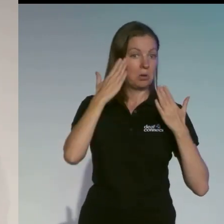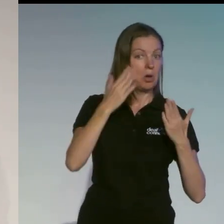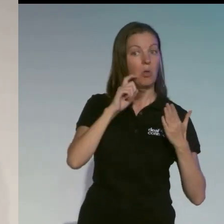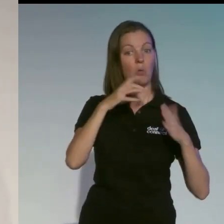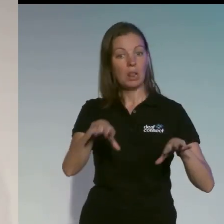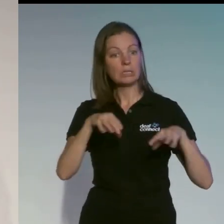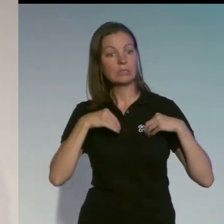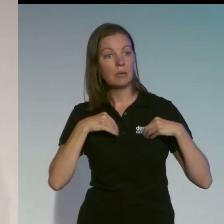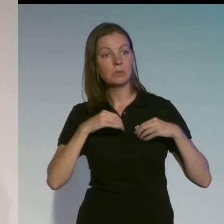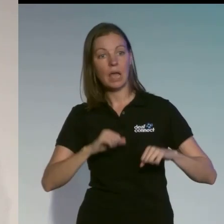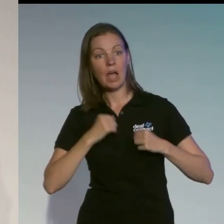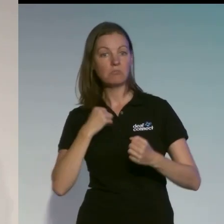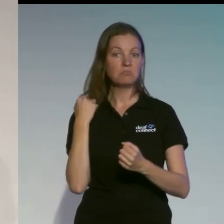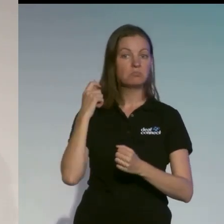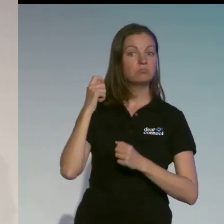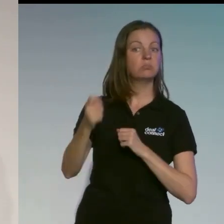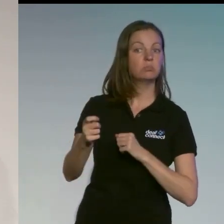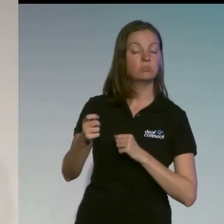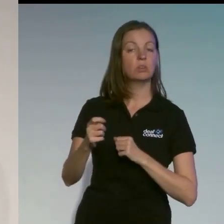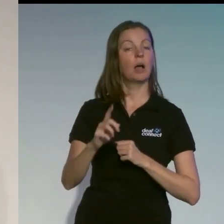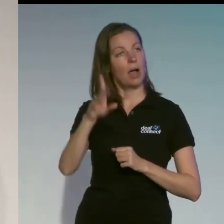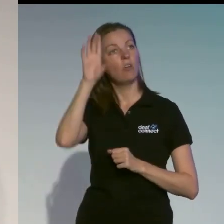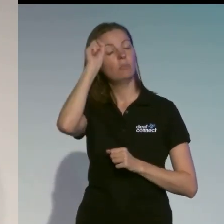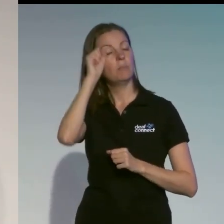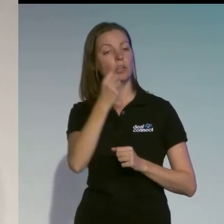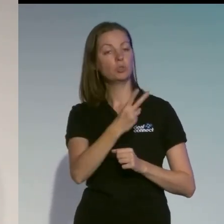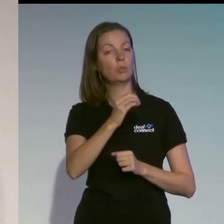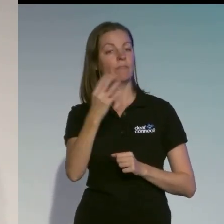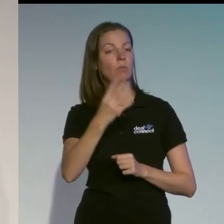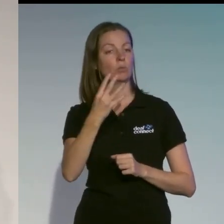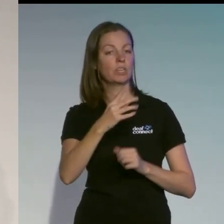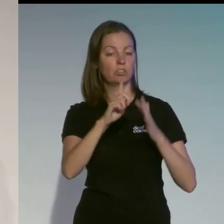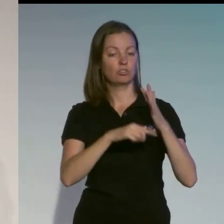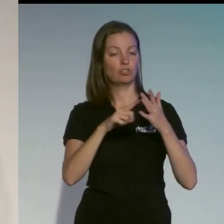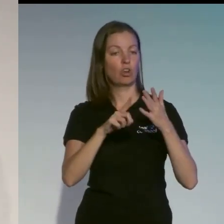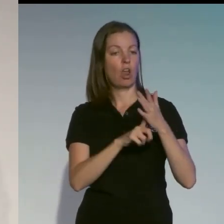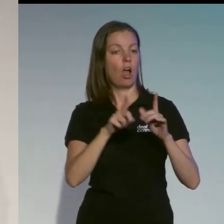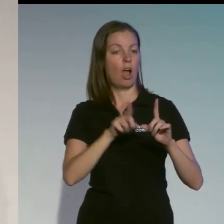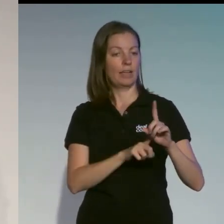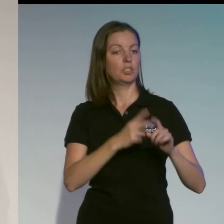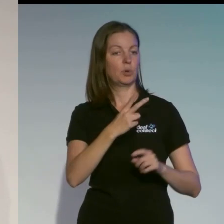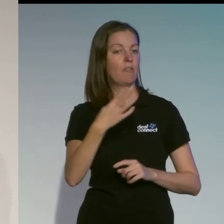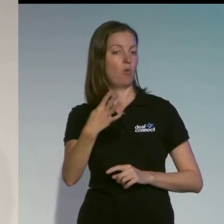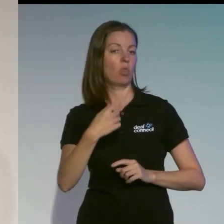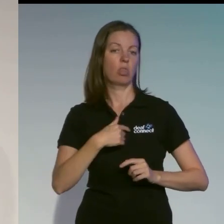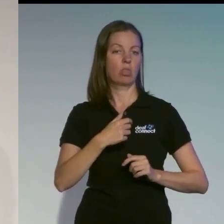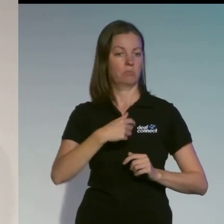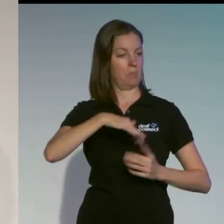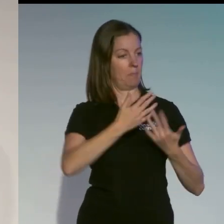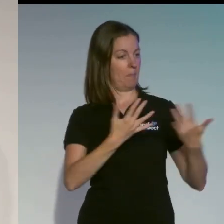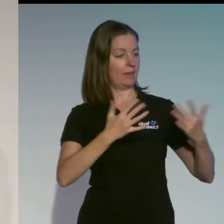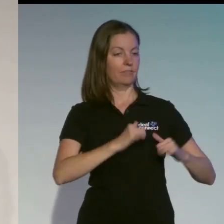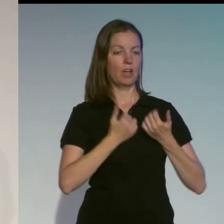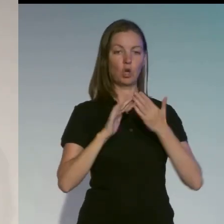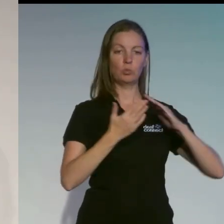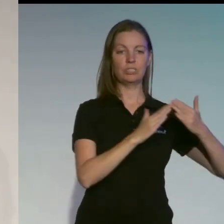court. I remember in 2014, July the 24th, a lot of our community members,